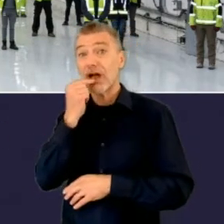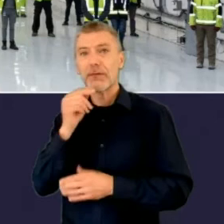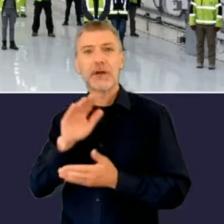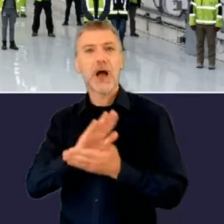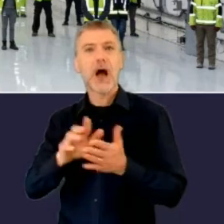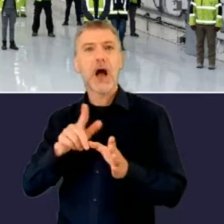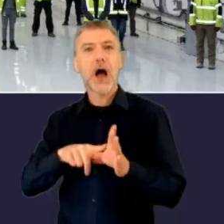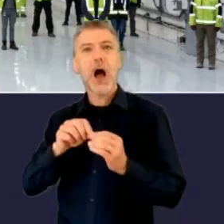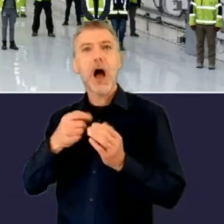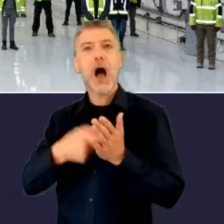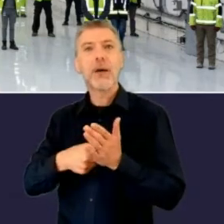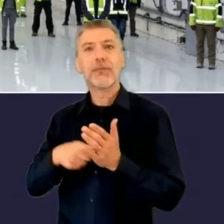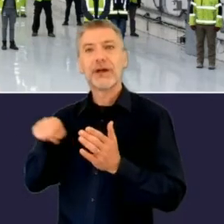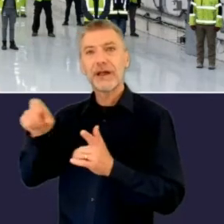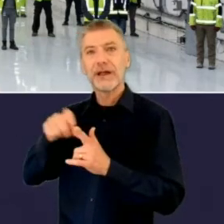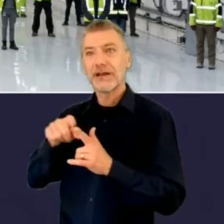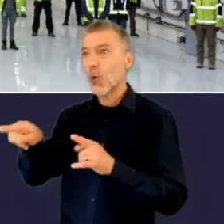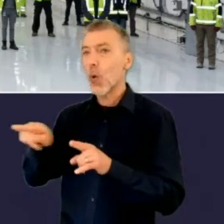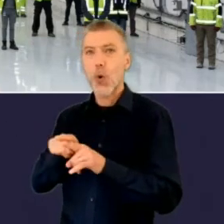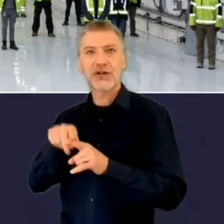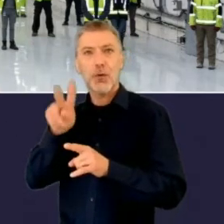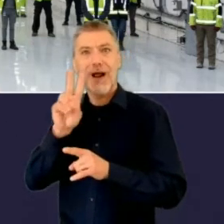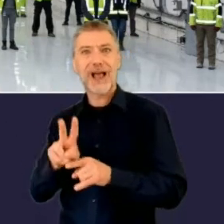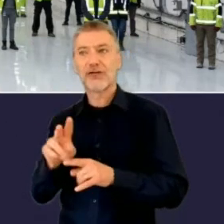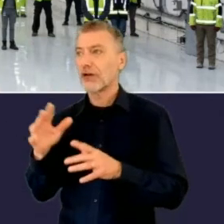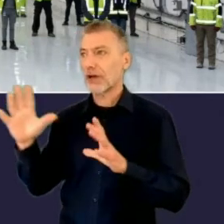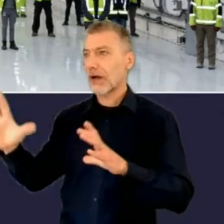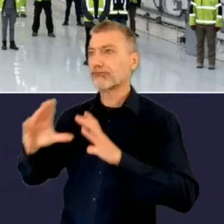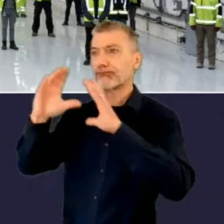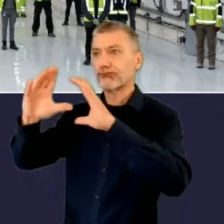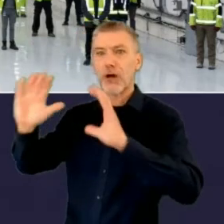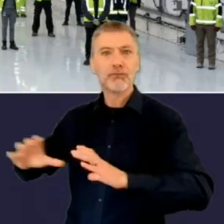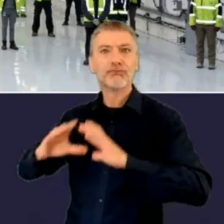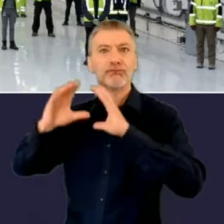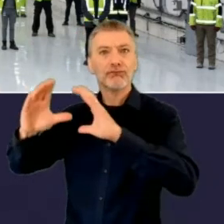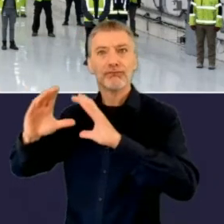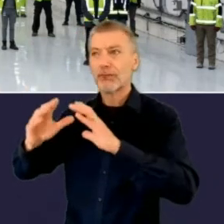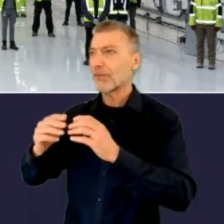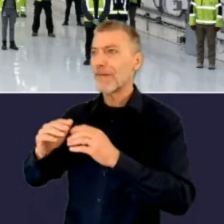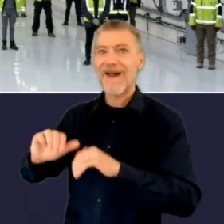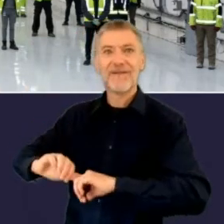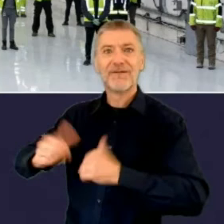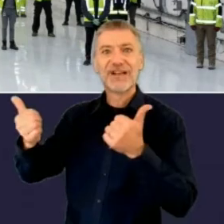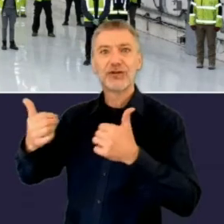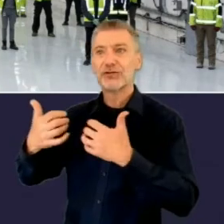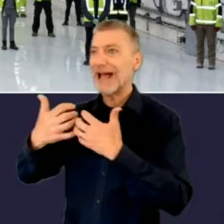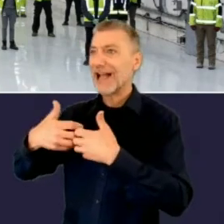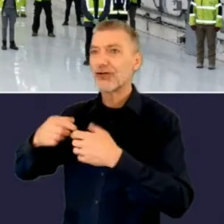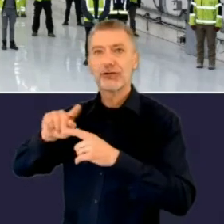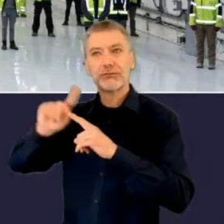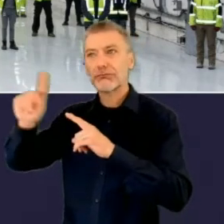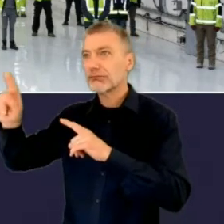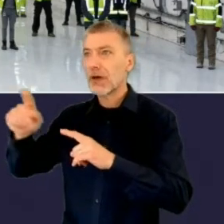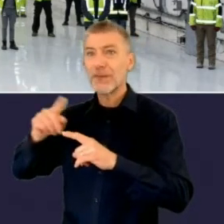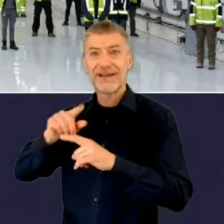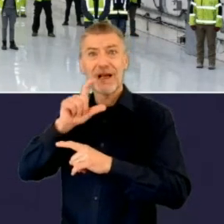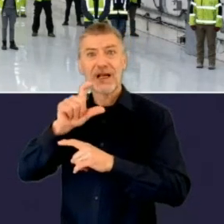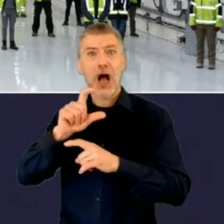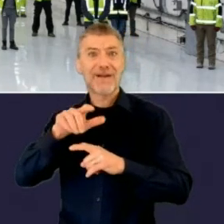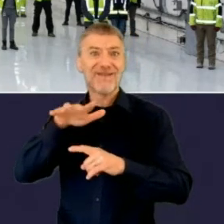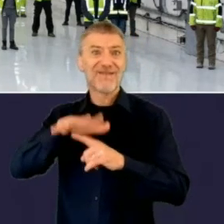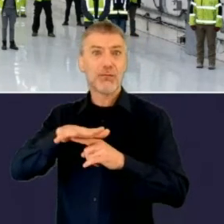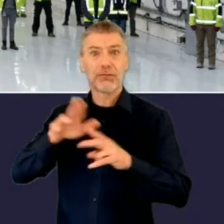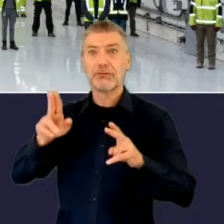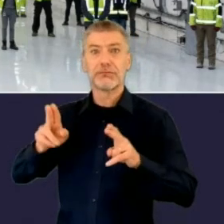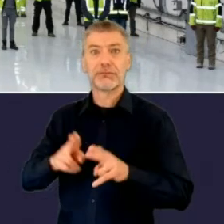propulsion systems of the future, allowing us to test even more efficient engines, which will then over time reduce our carbon footprint further.